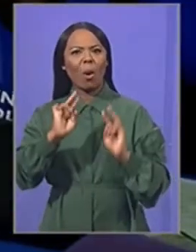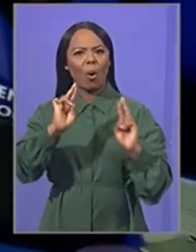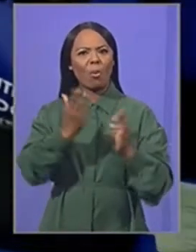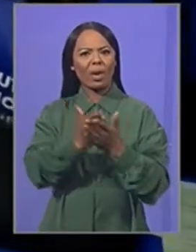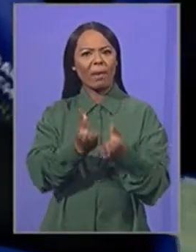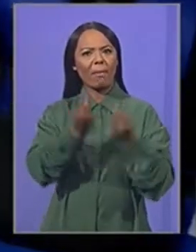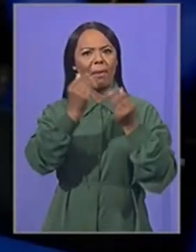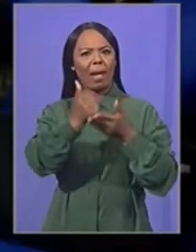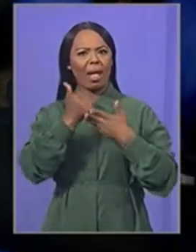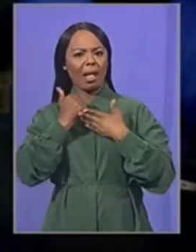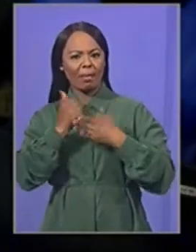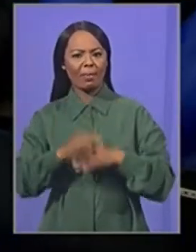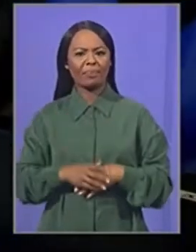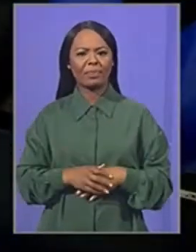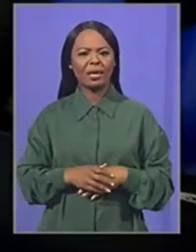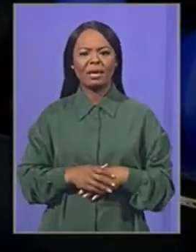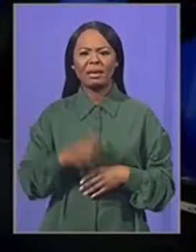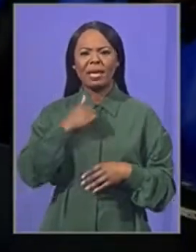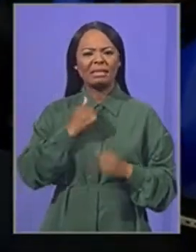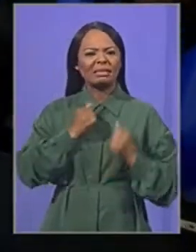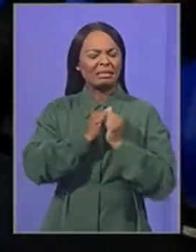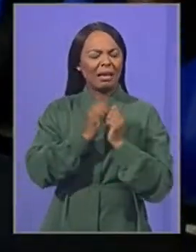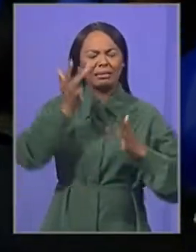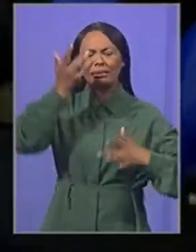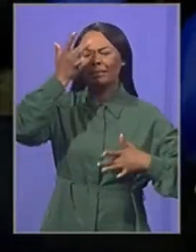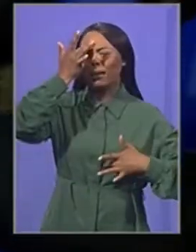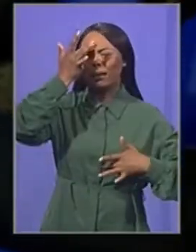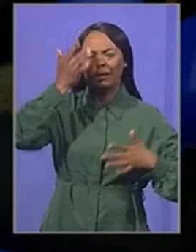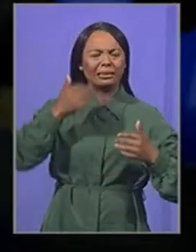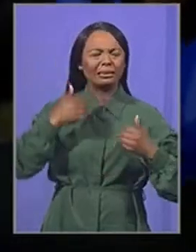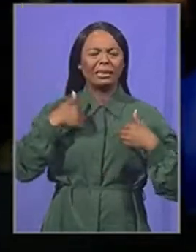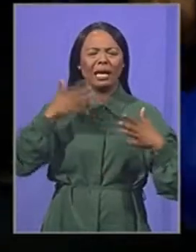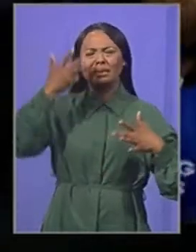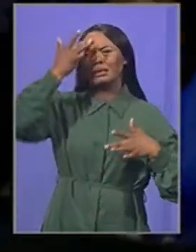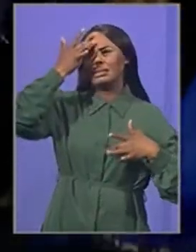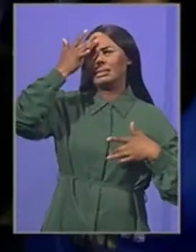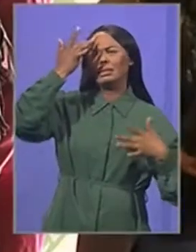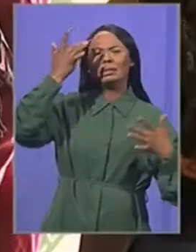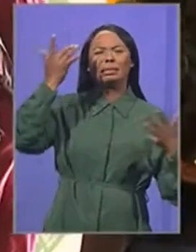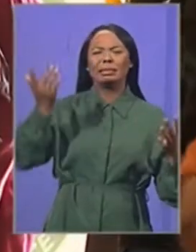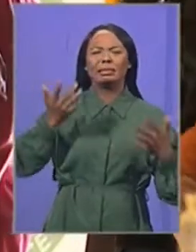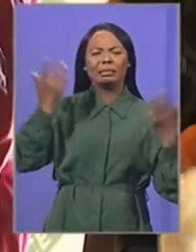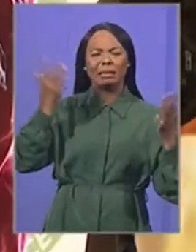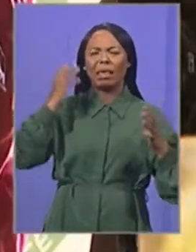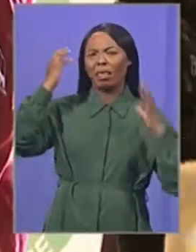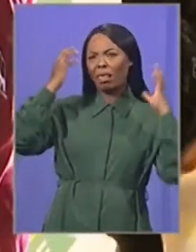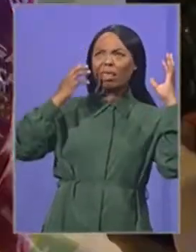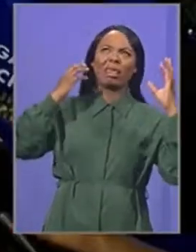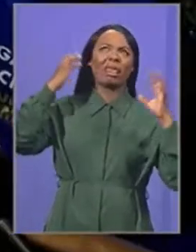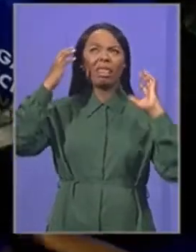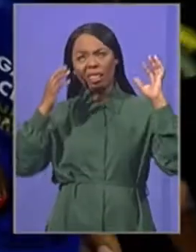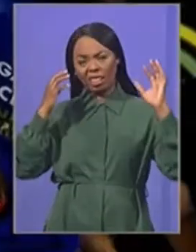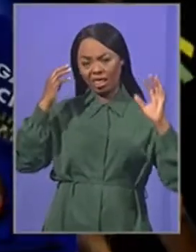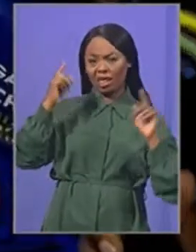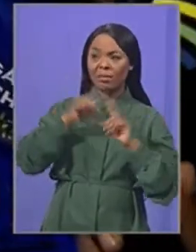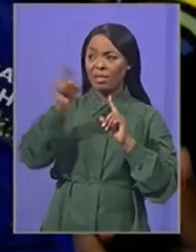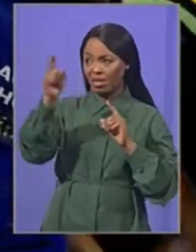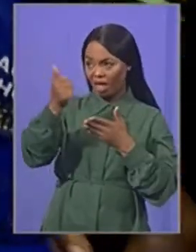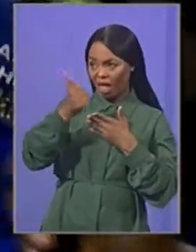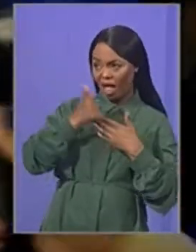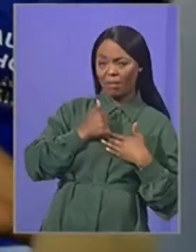thuso. I'm starting to get sick. I'm starting to feel dizzy, but they are still helping me to find some school. What